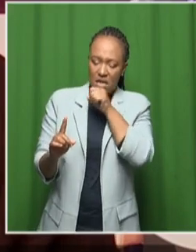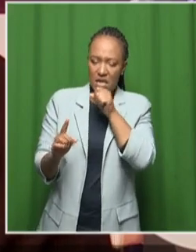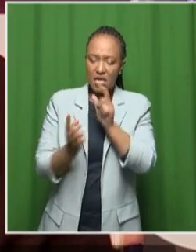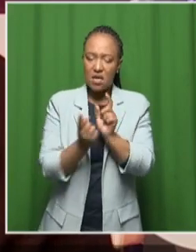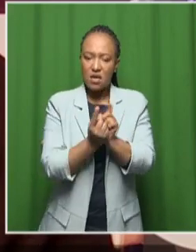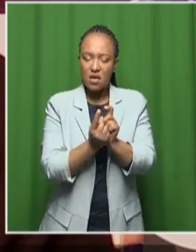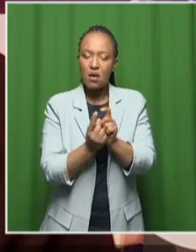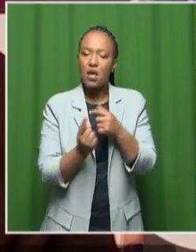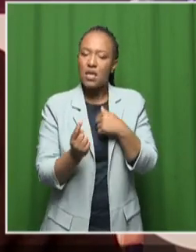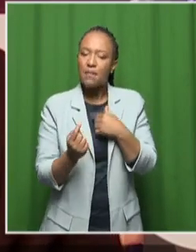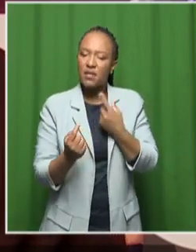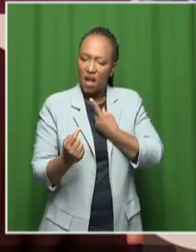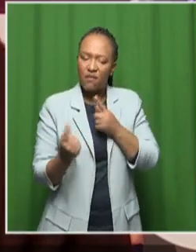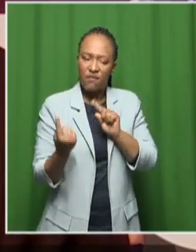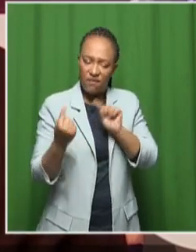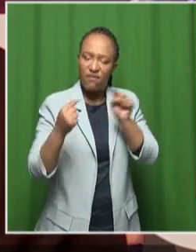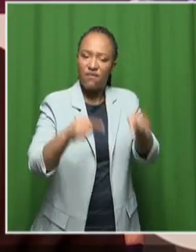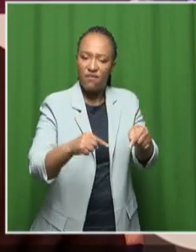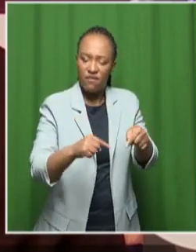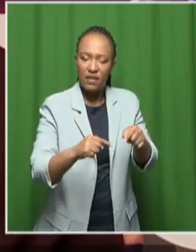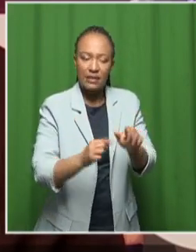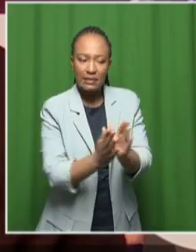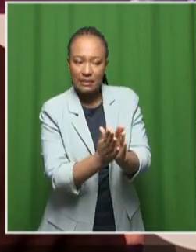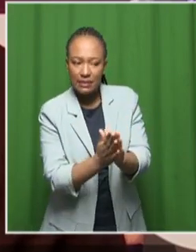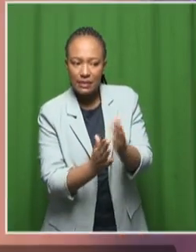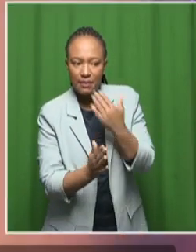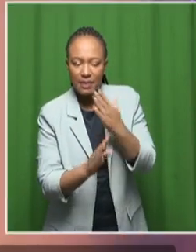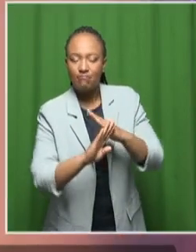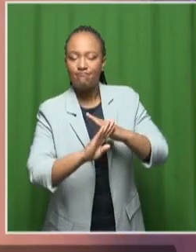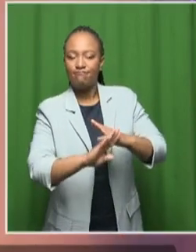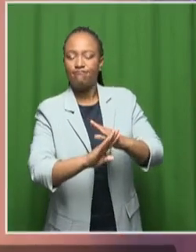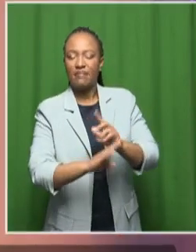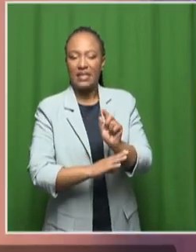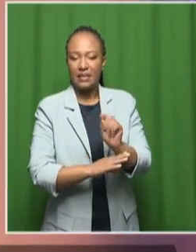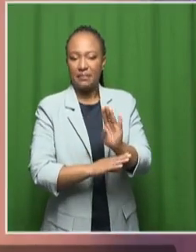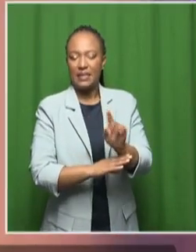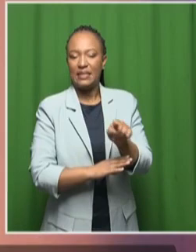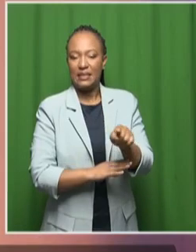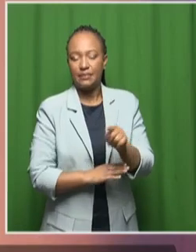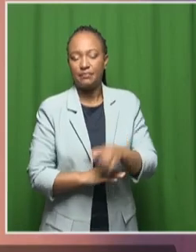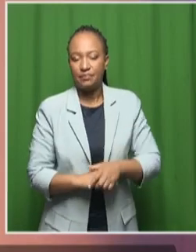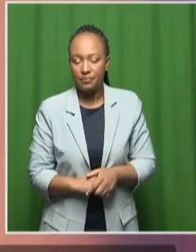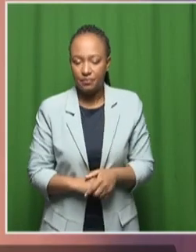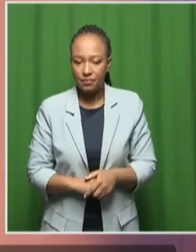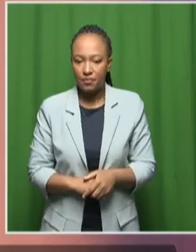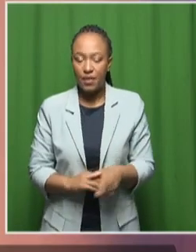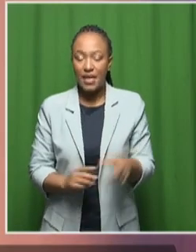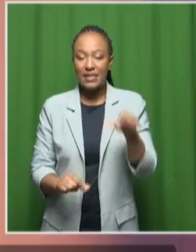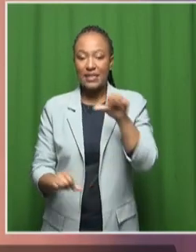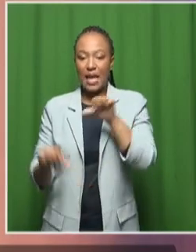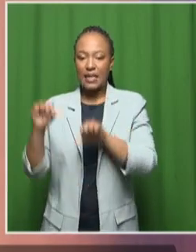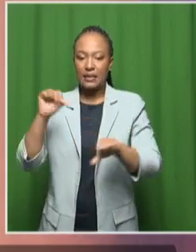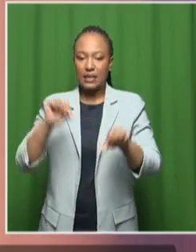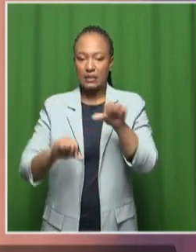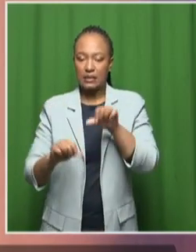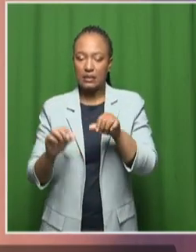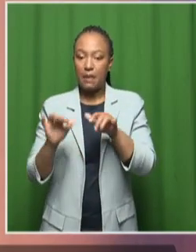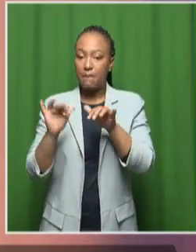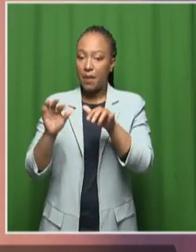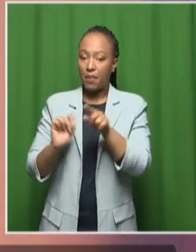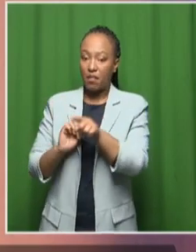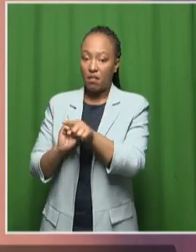health facilities to request treatment for TB prevention. Scientists also made a call for the health and